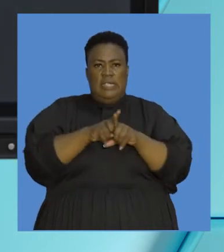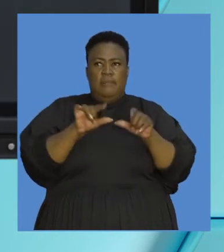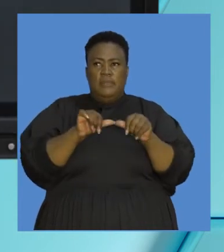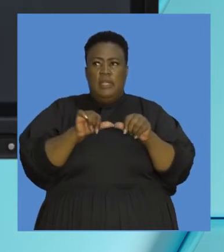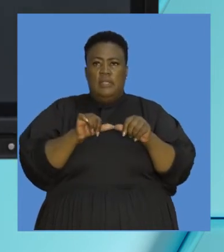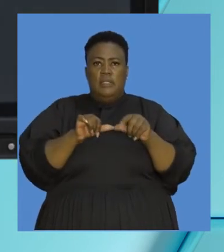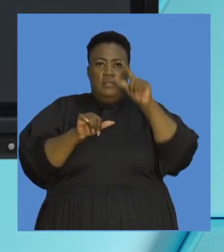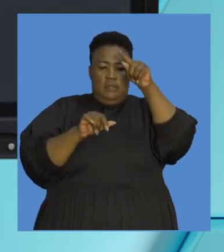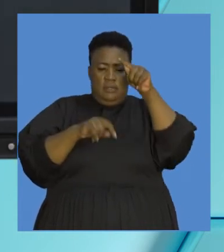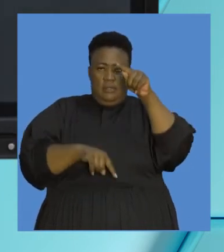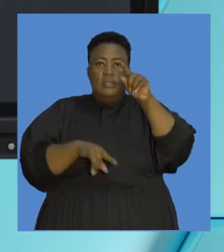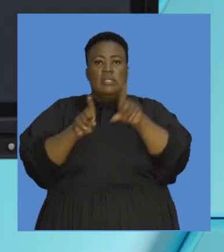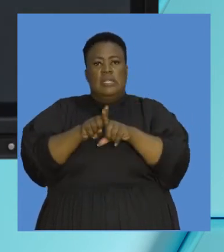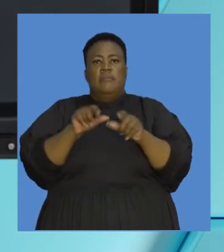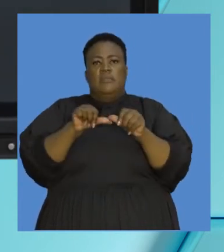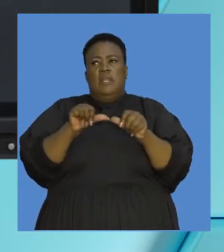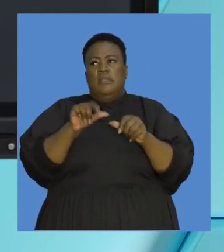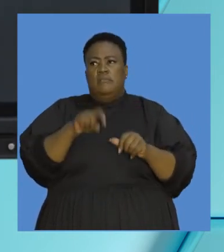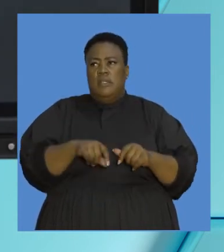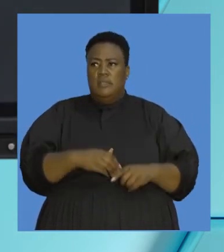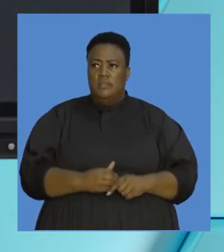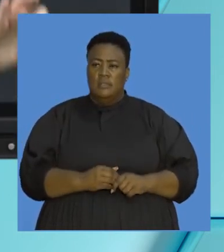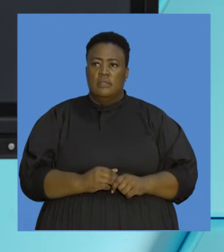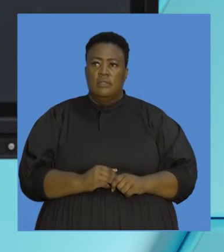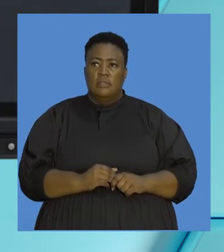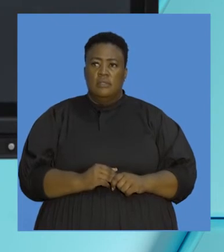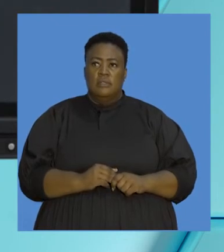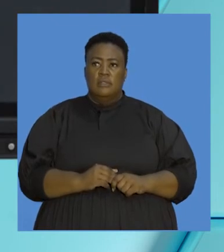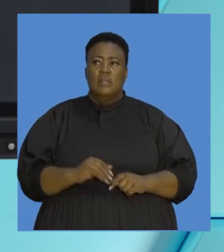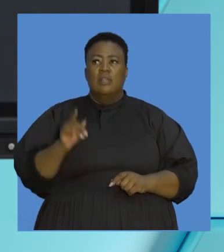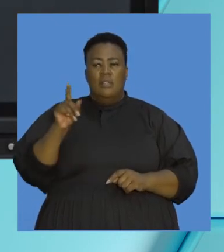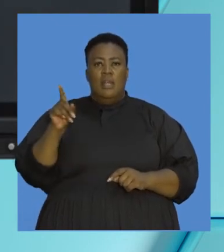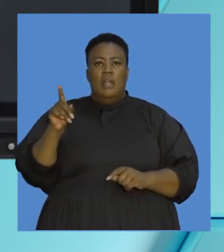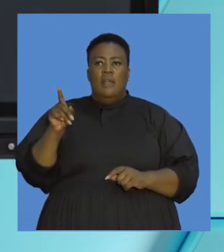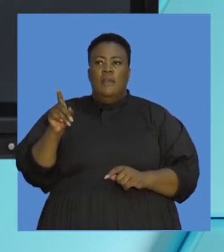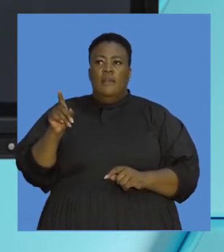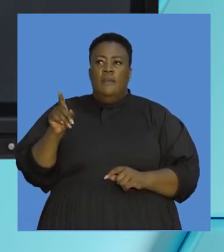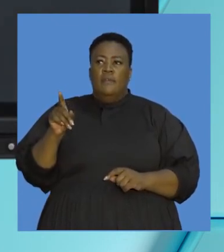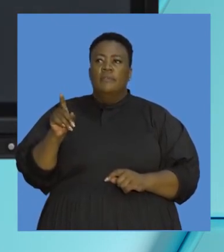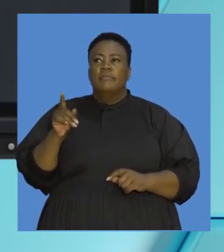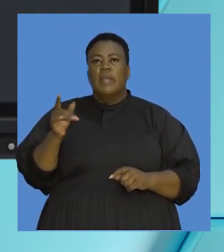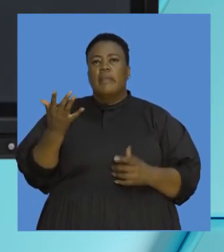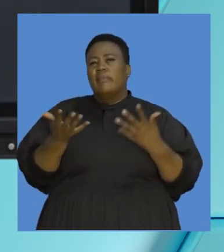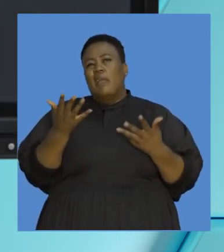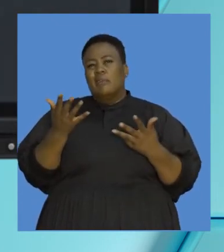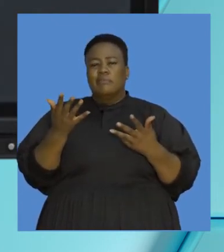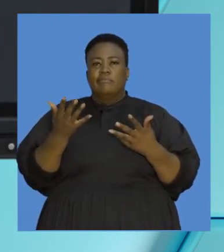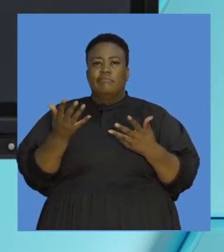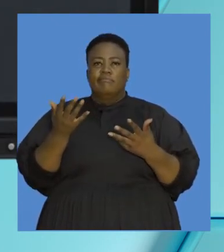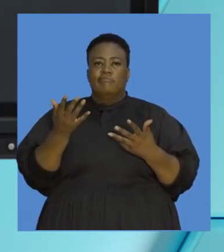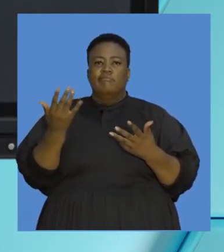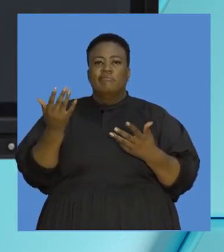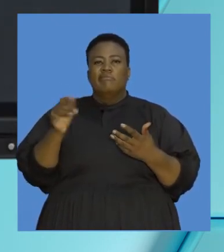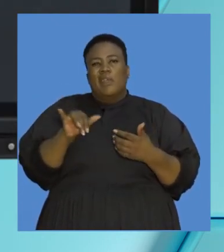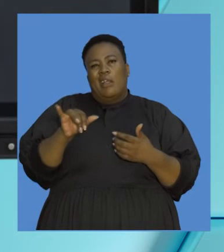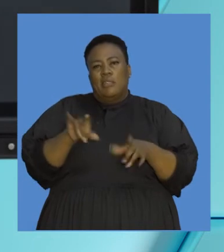The gravity and the normal force must be the same size. Here, I've drawn them, all 4 of them, relatively the same size. I don't actually know if they